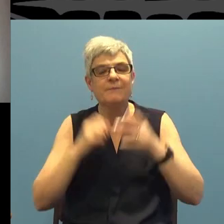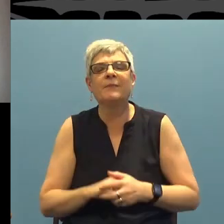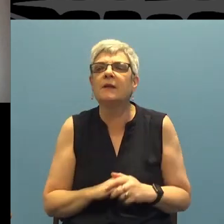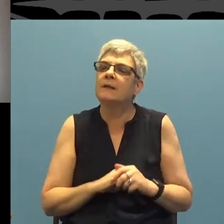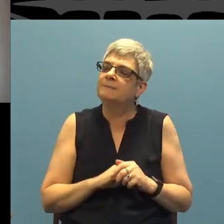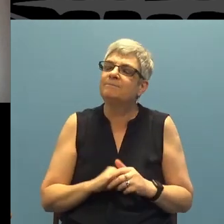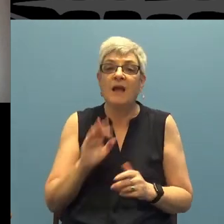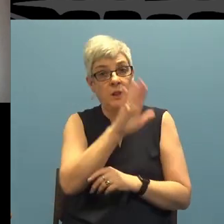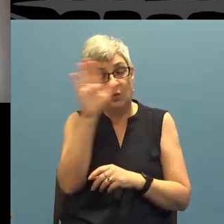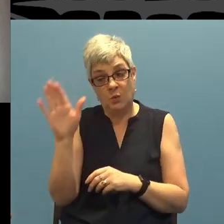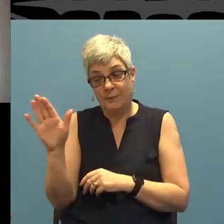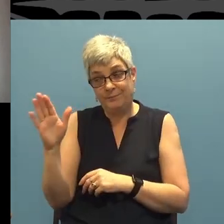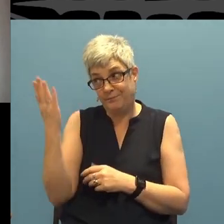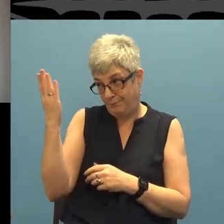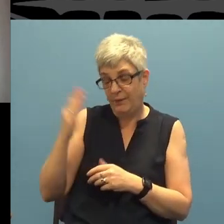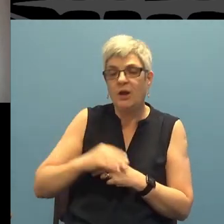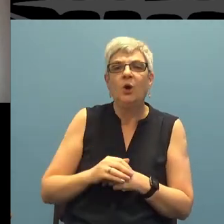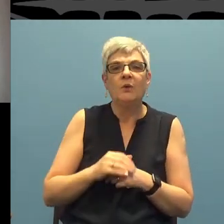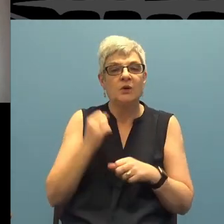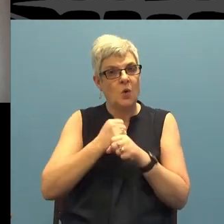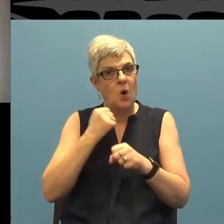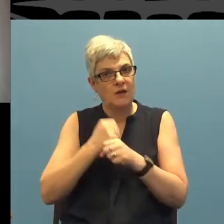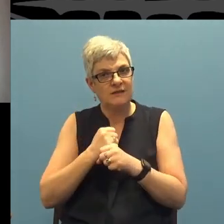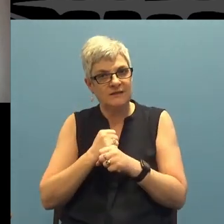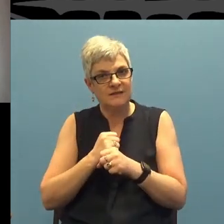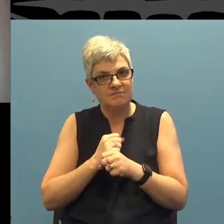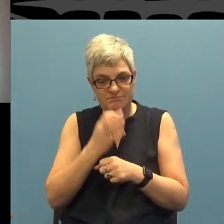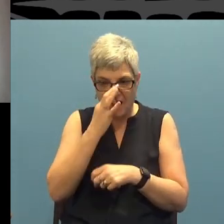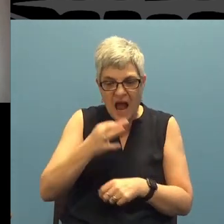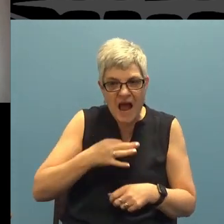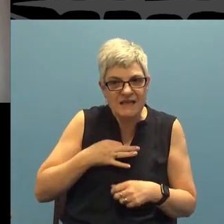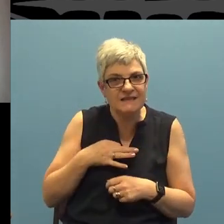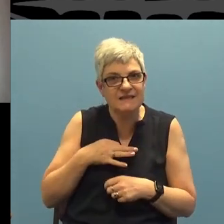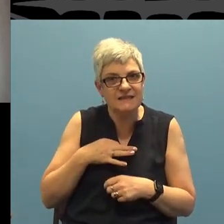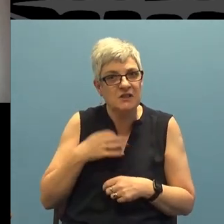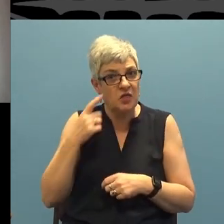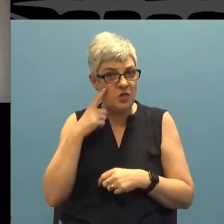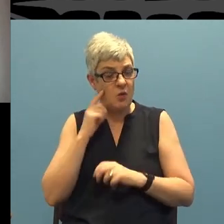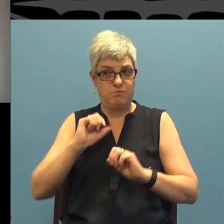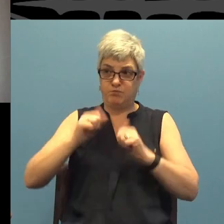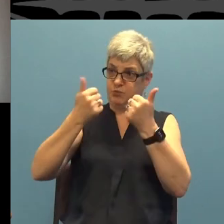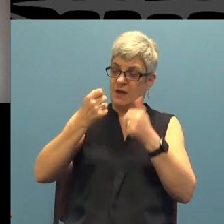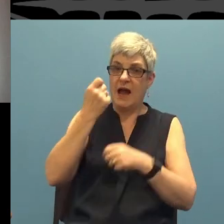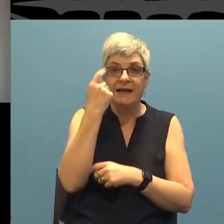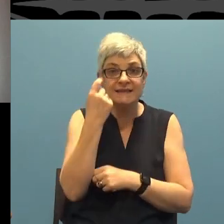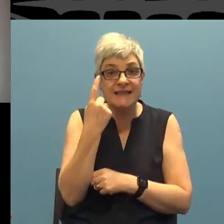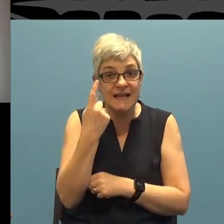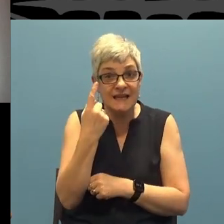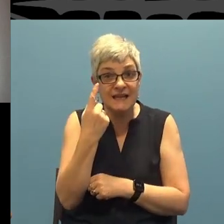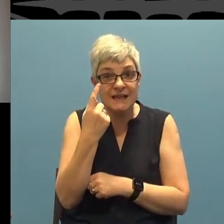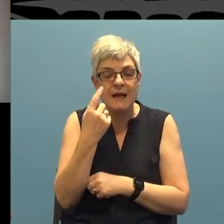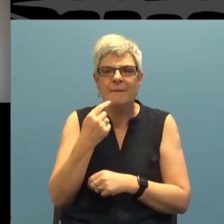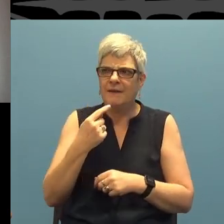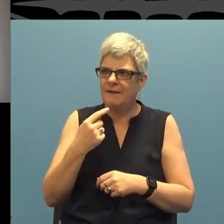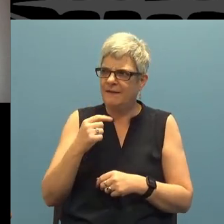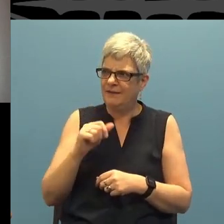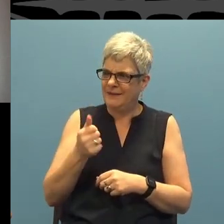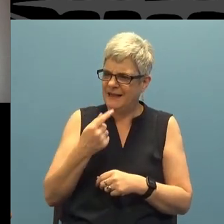approached us about this outreach venture, we thought it was a great idea. And then he said it would be